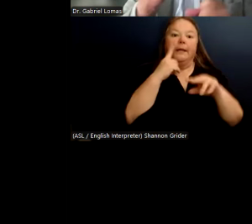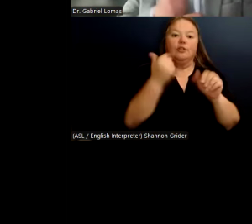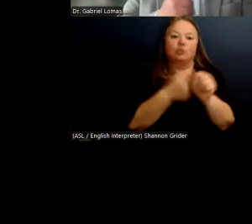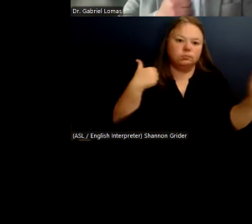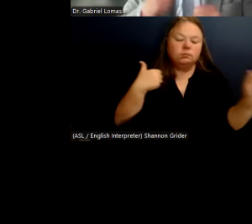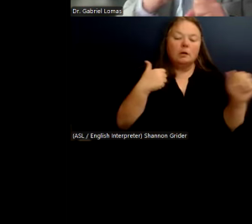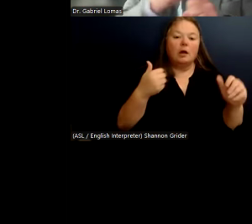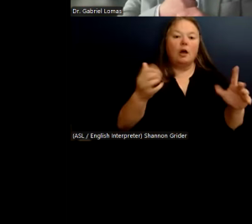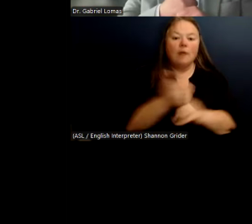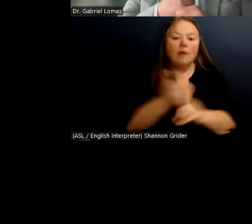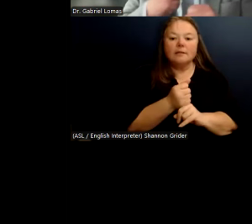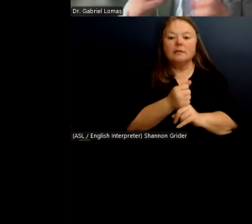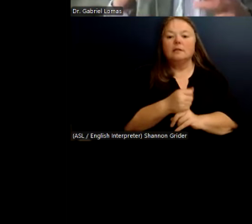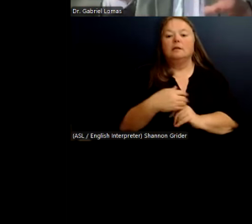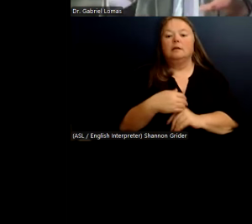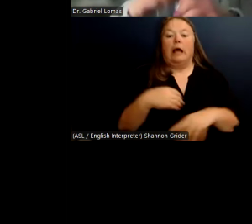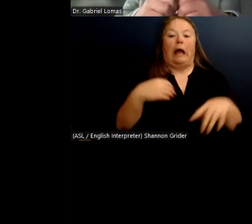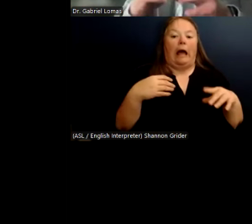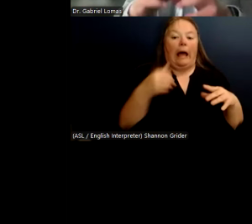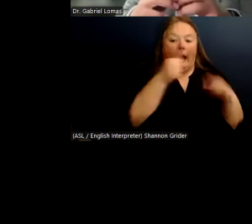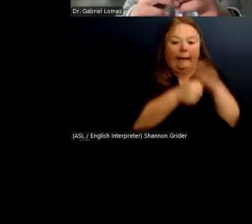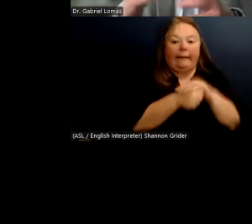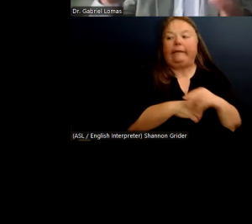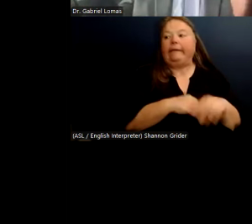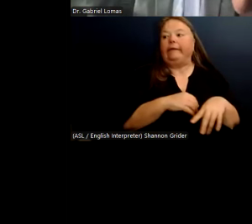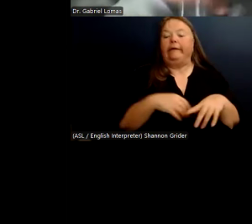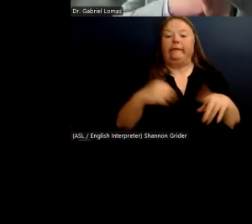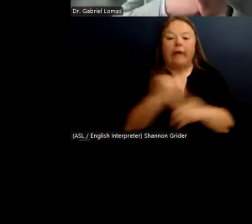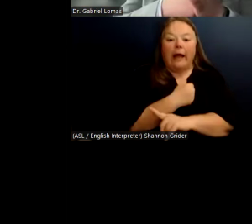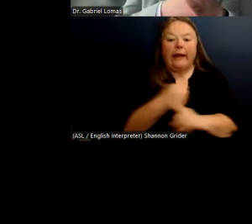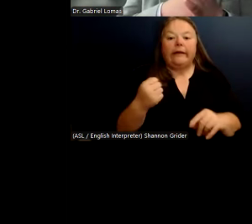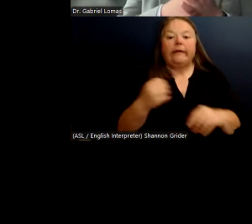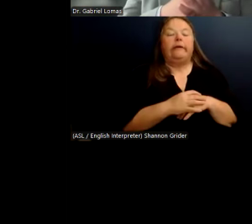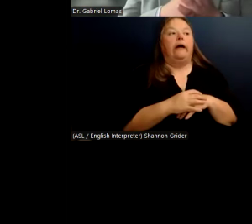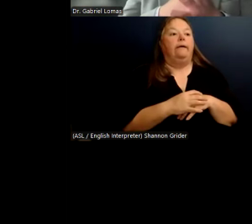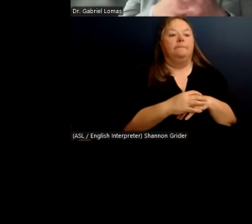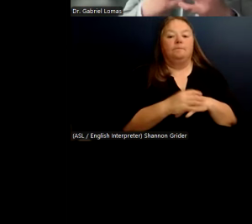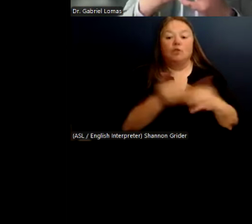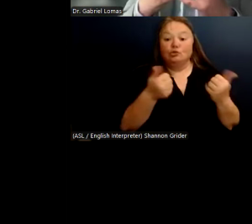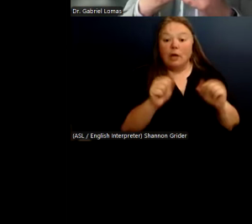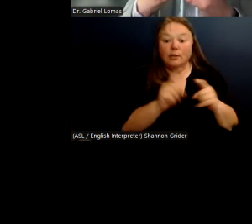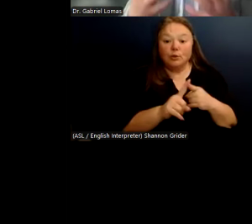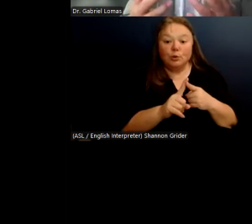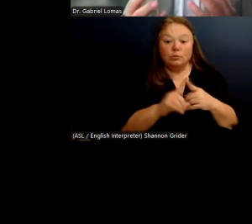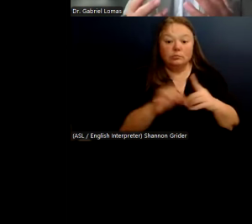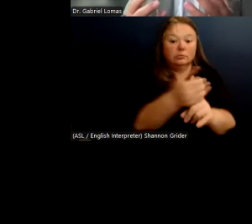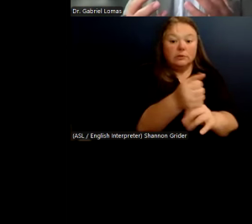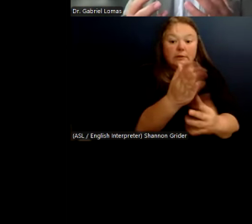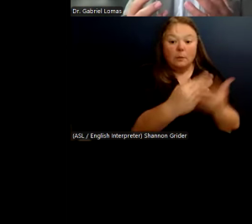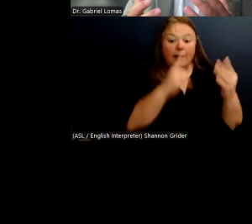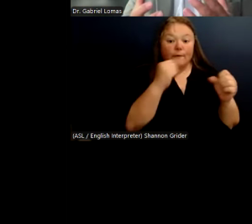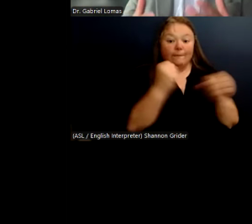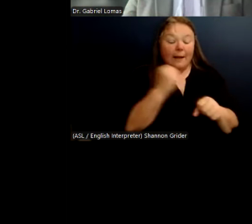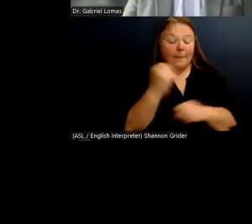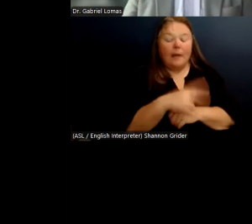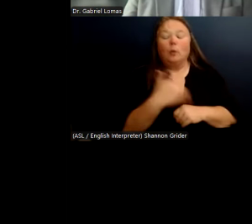or the hiding or the fighting. So when they catch her, when they hold her down, she fights back. It's just a real primal instinct